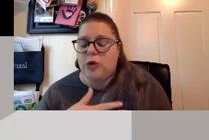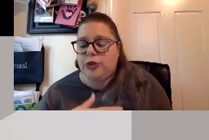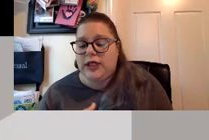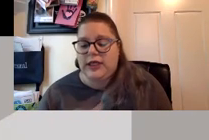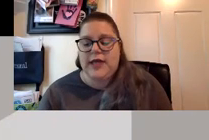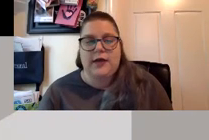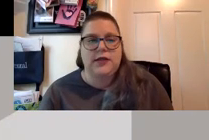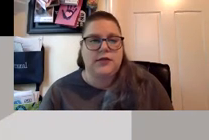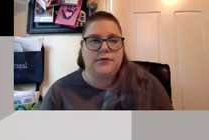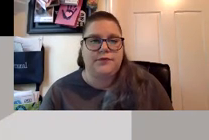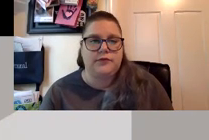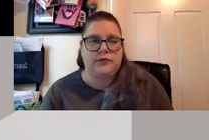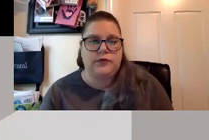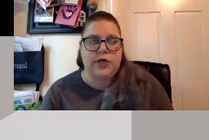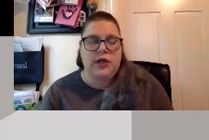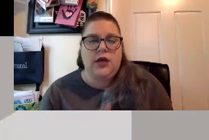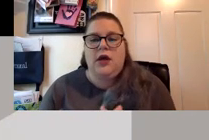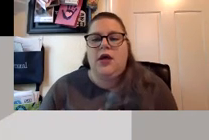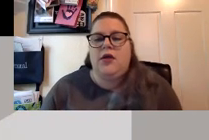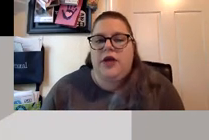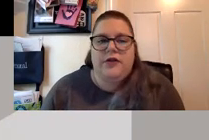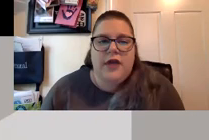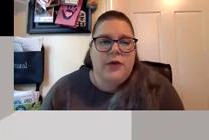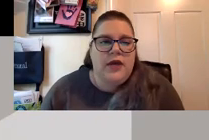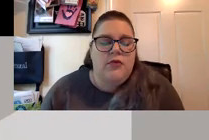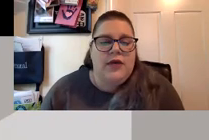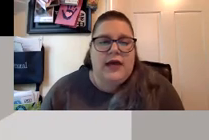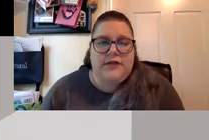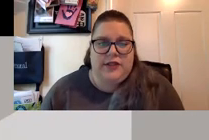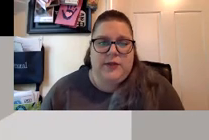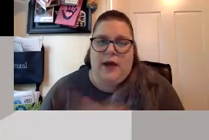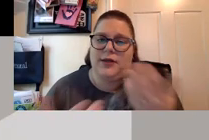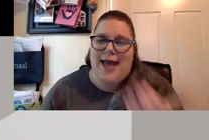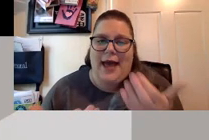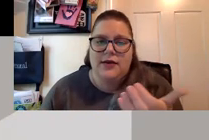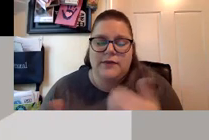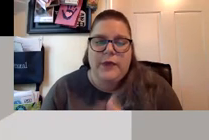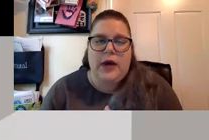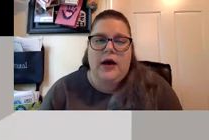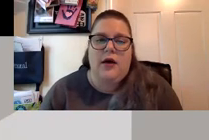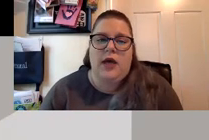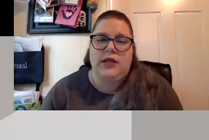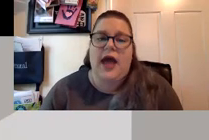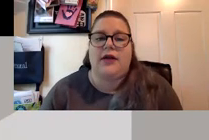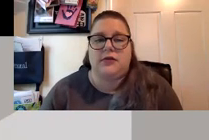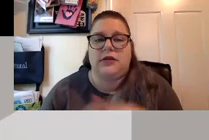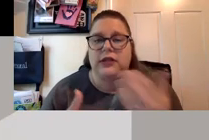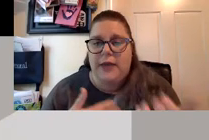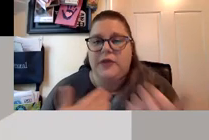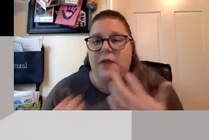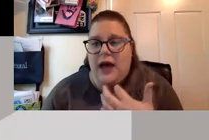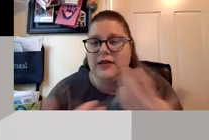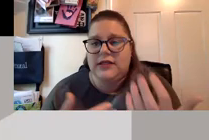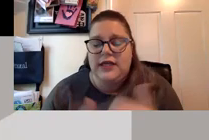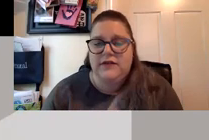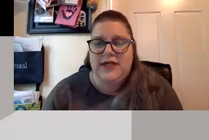and appropriate link text. The other thing we kind of touched upon are tags. And tags are the